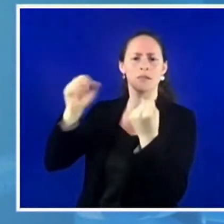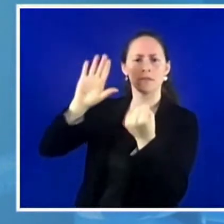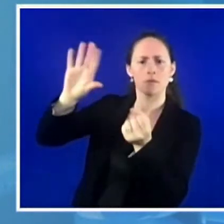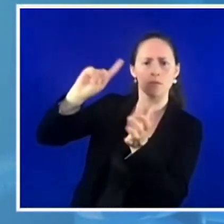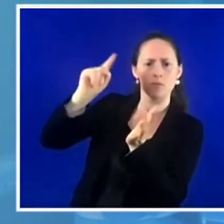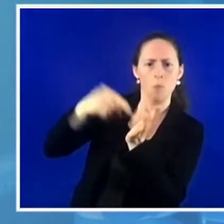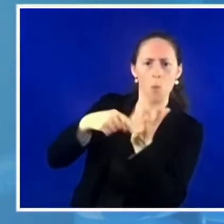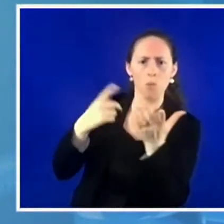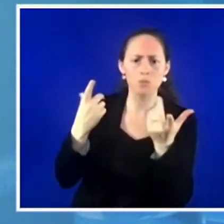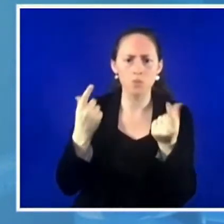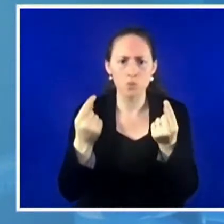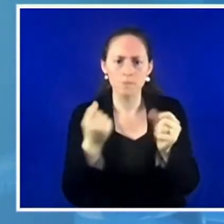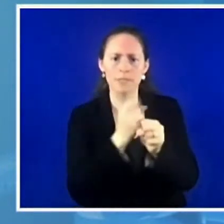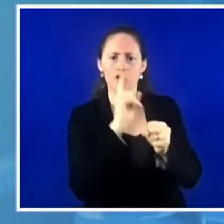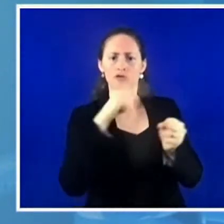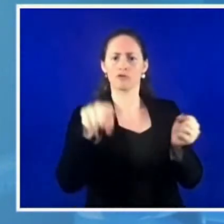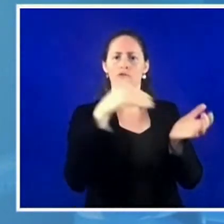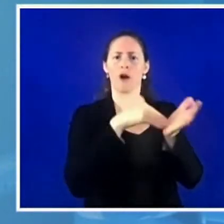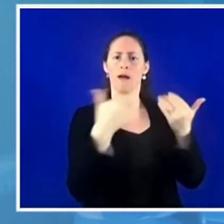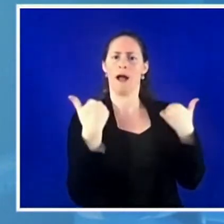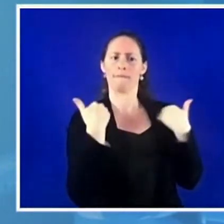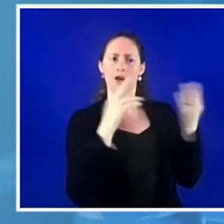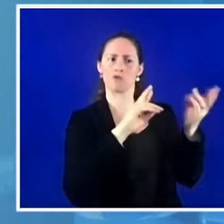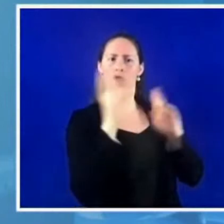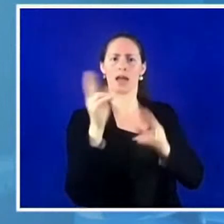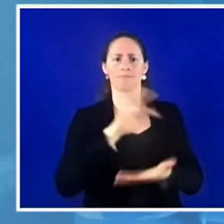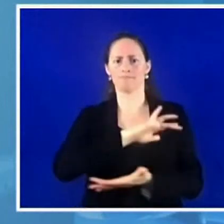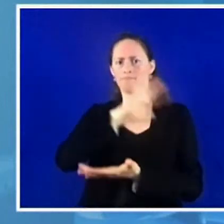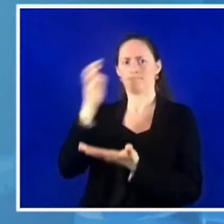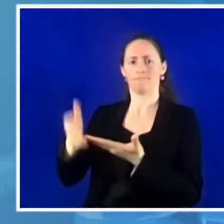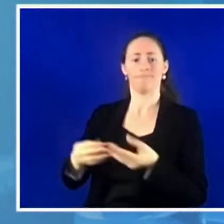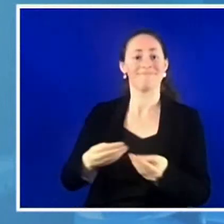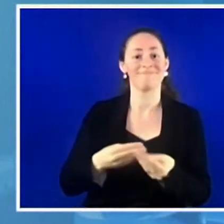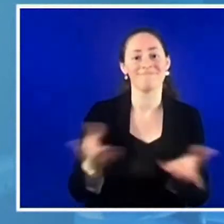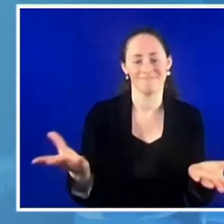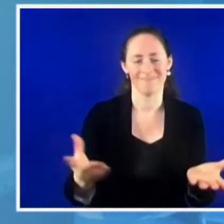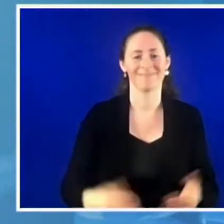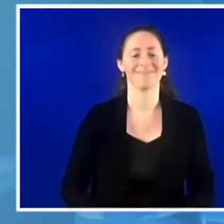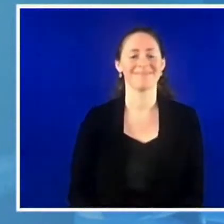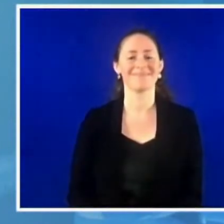that, I'll turn over to the Surgeon General of the United States, Dr. Vivek Murthy.